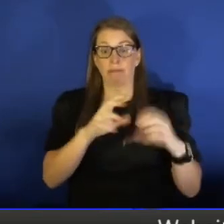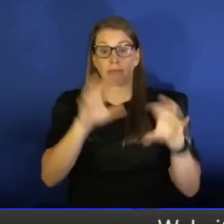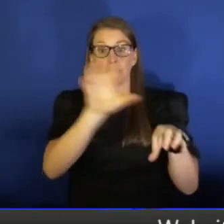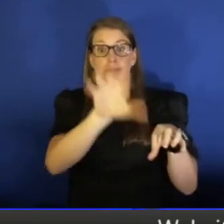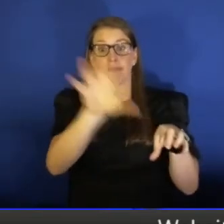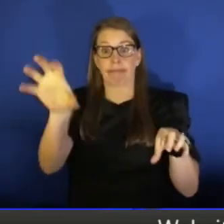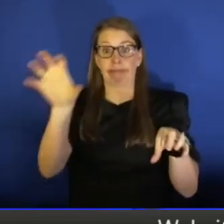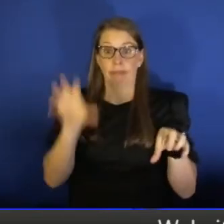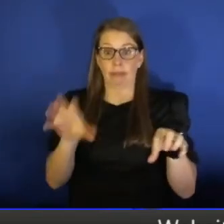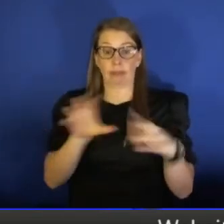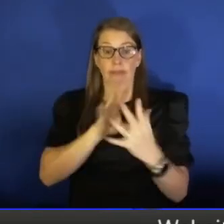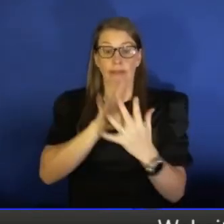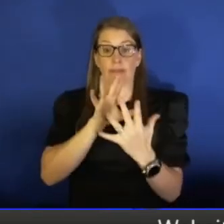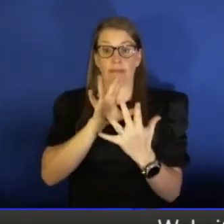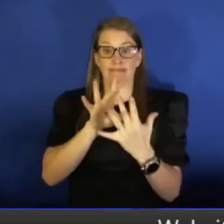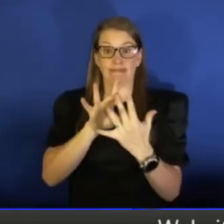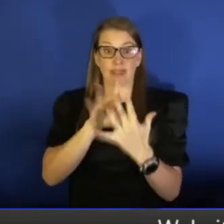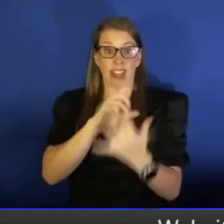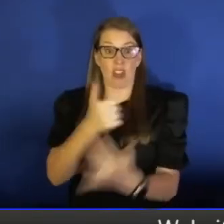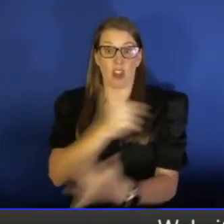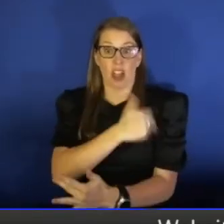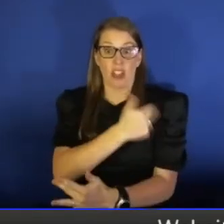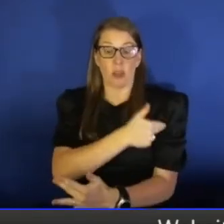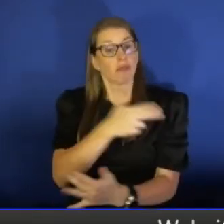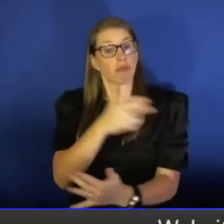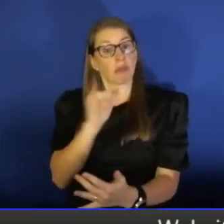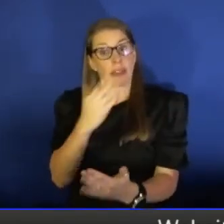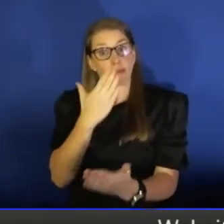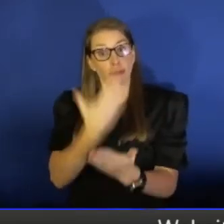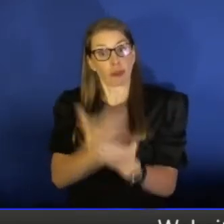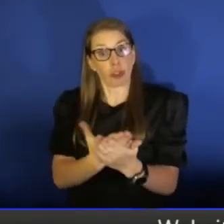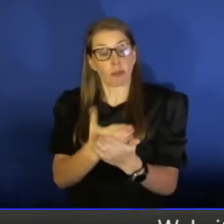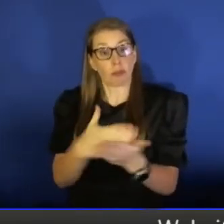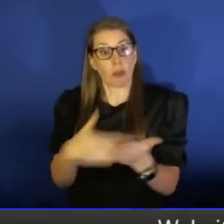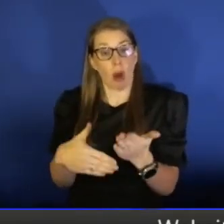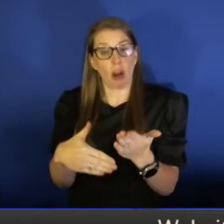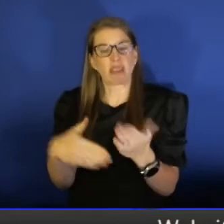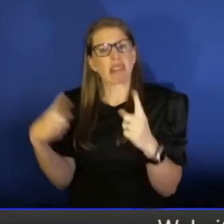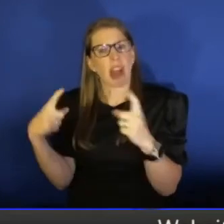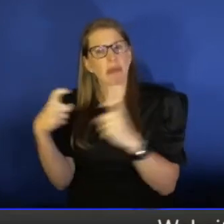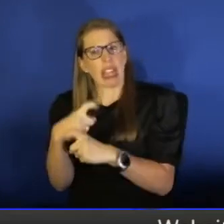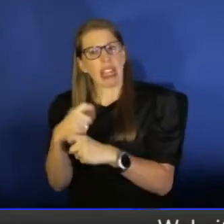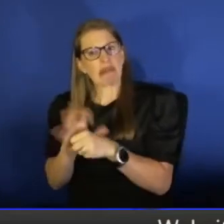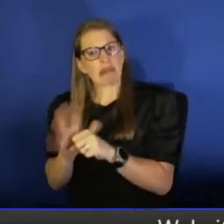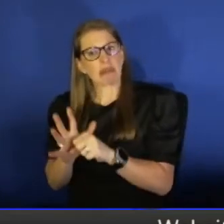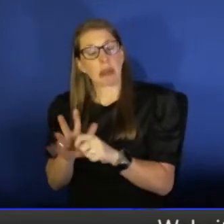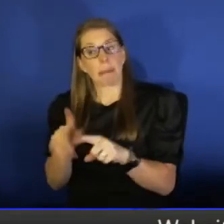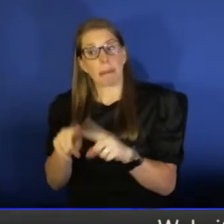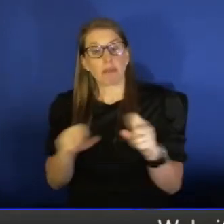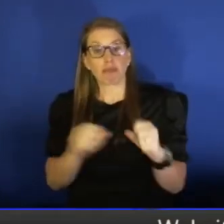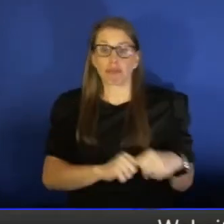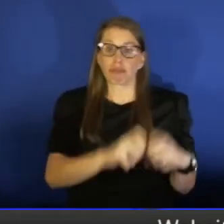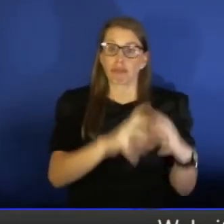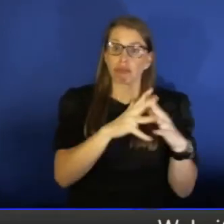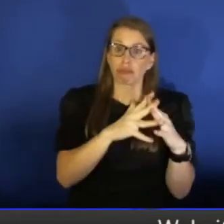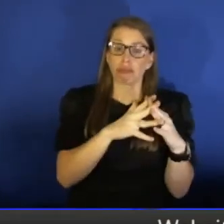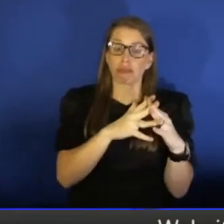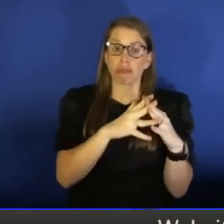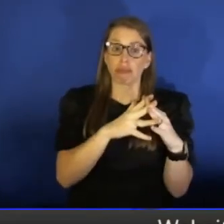mentoring program. So that was the good part that came out of something that was kind of complicated. Then we couldn't get into the